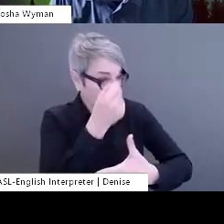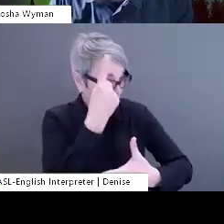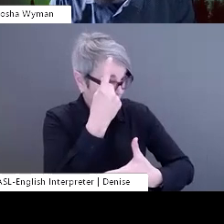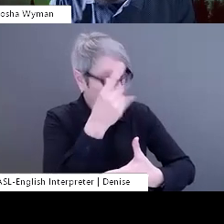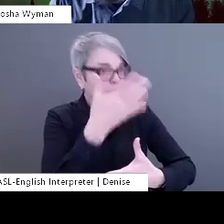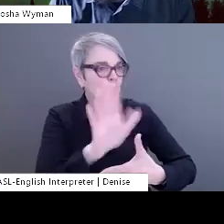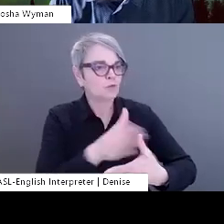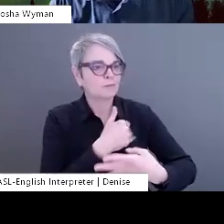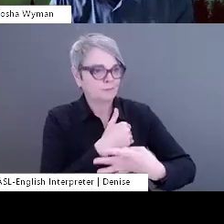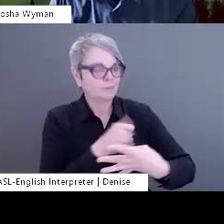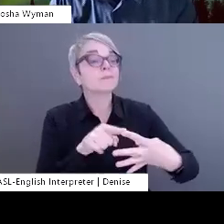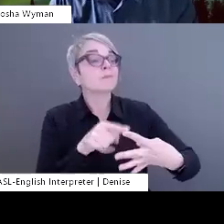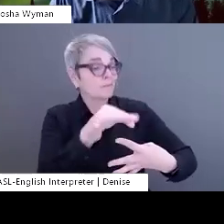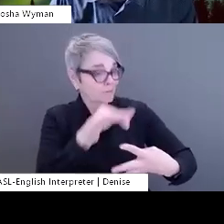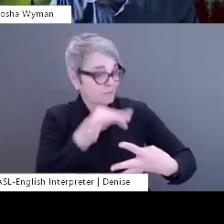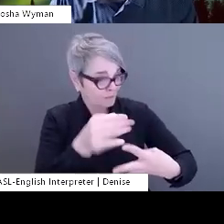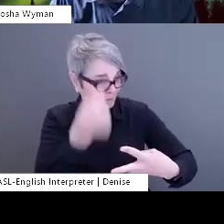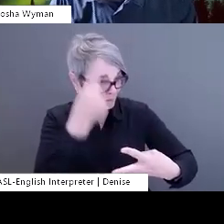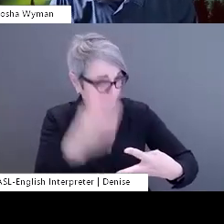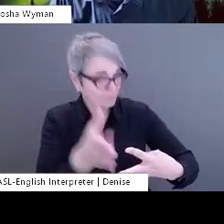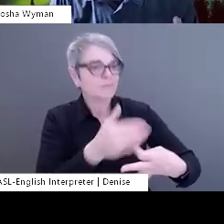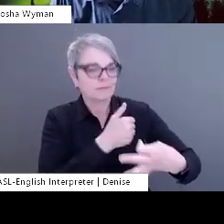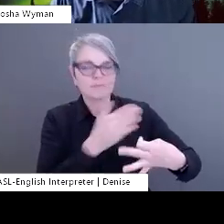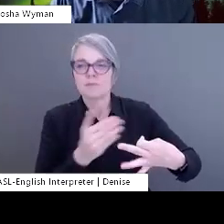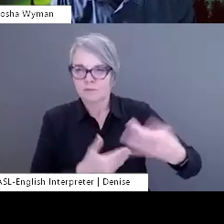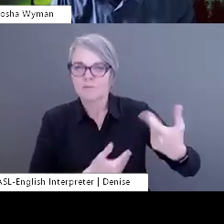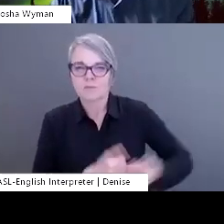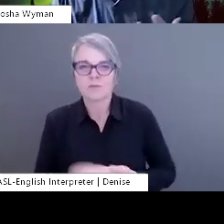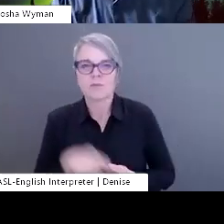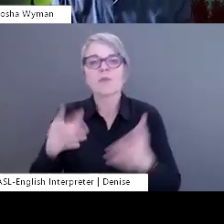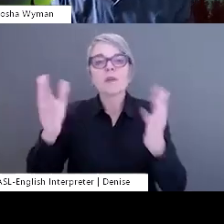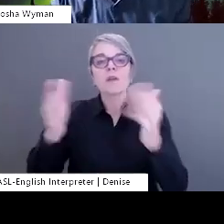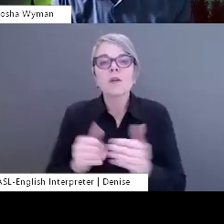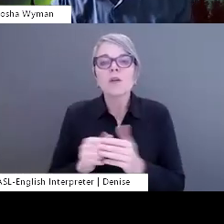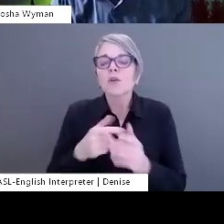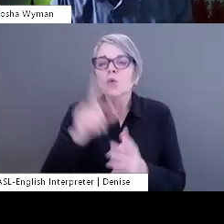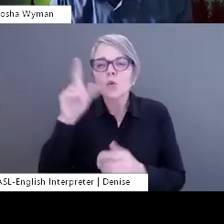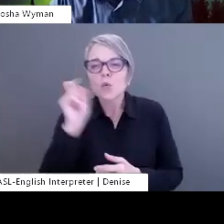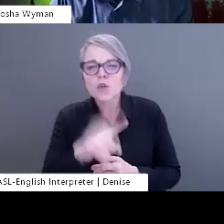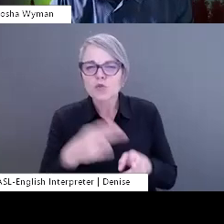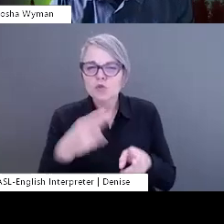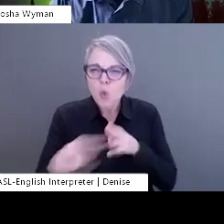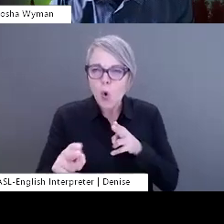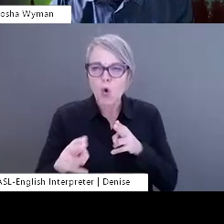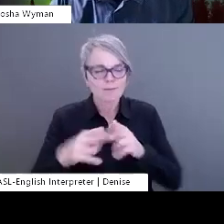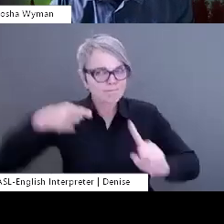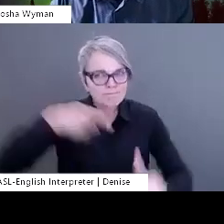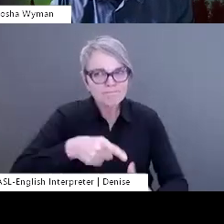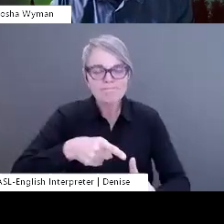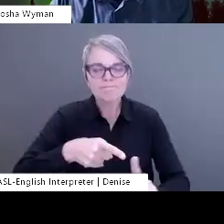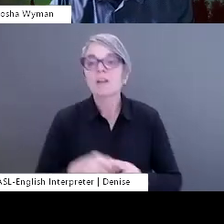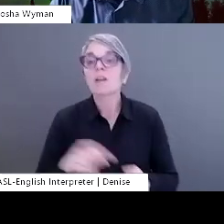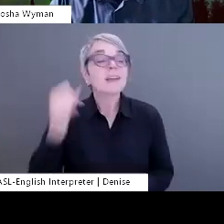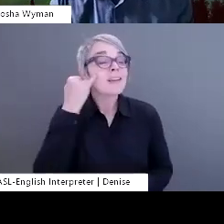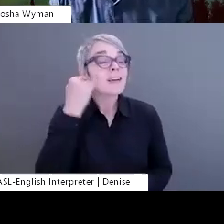2, keep your questions short and focused. You can make them open-ended, but keep them more focused. If you ask a question like, tell me everything about why you